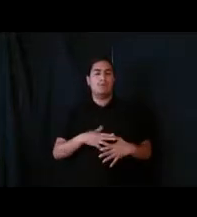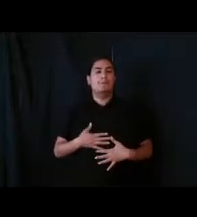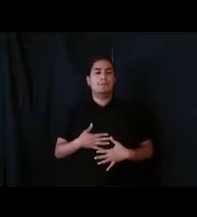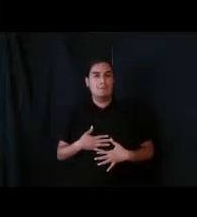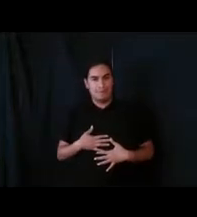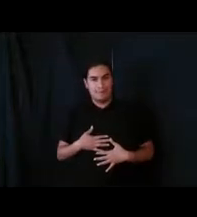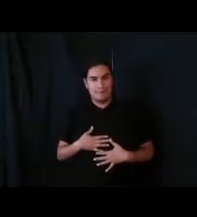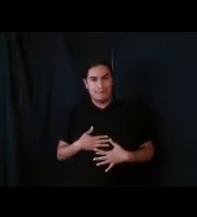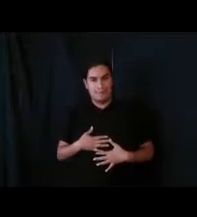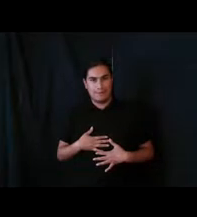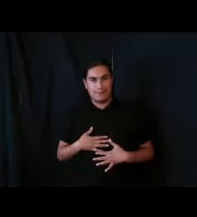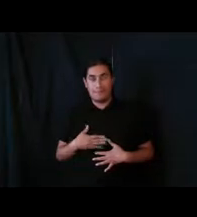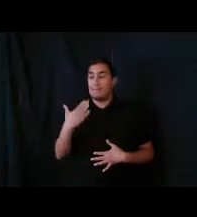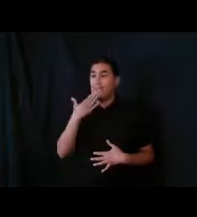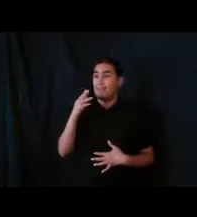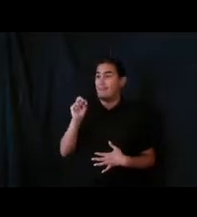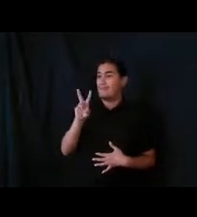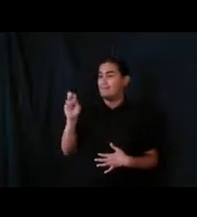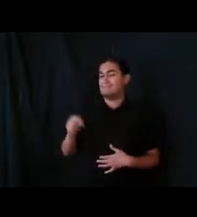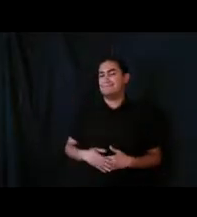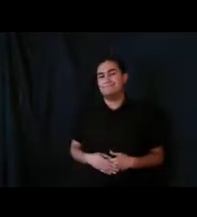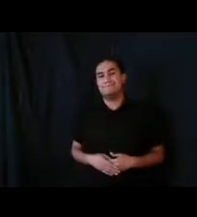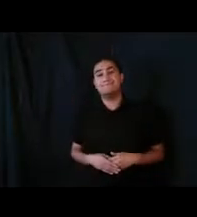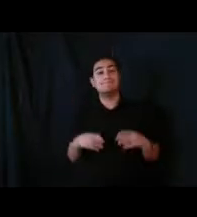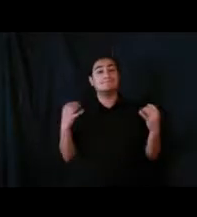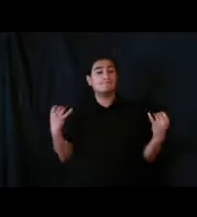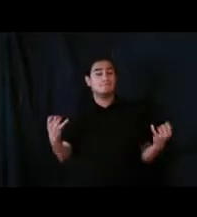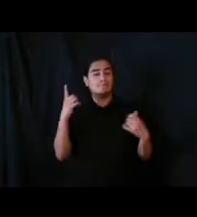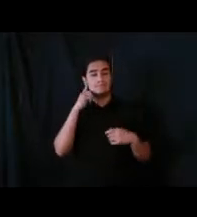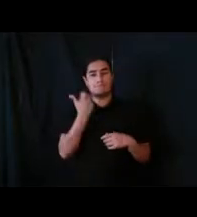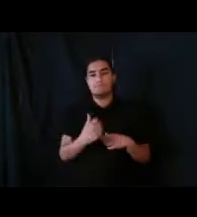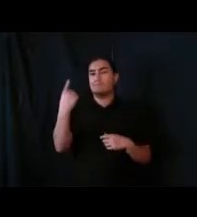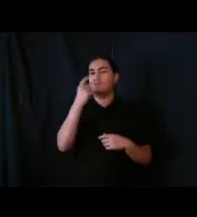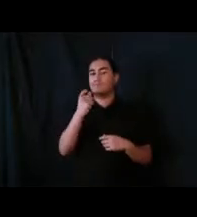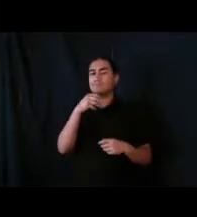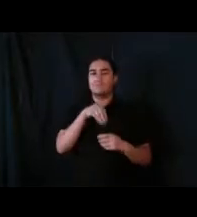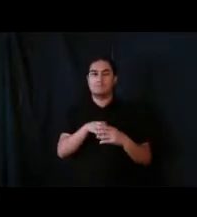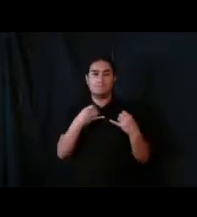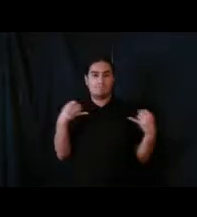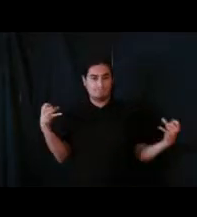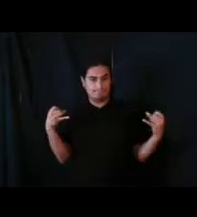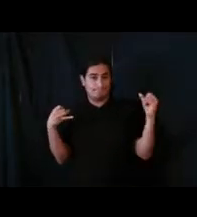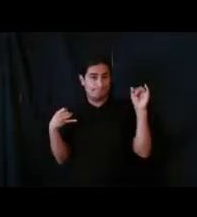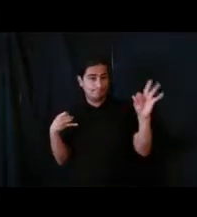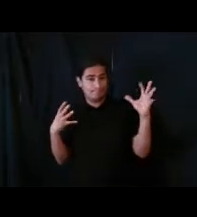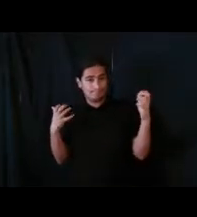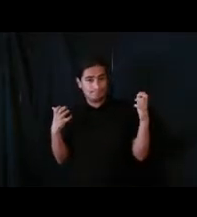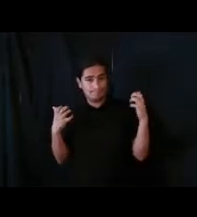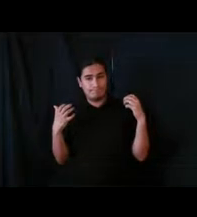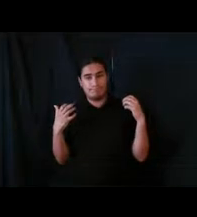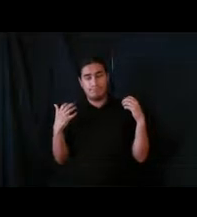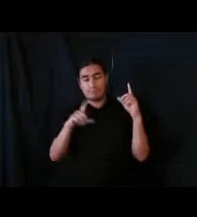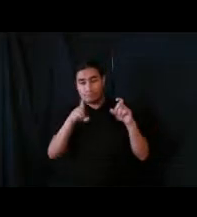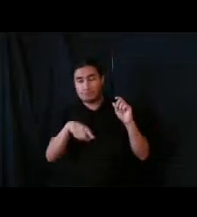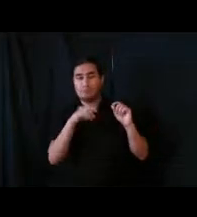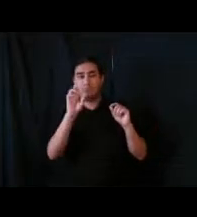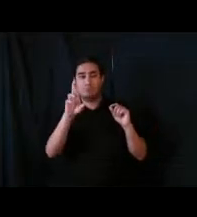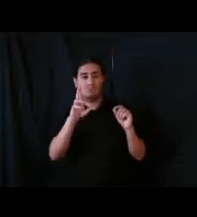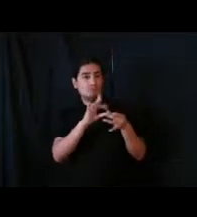thank you naveen at this time for anyone that's on the line if you have a comment or question regarding the proposed